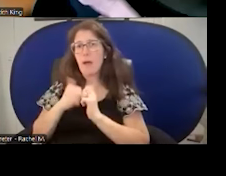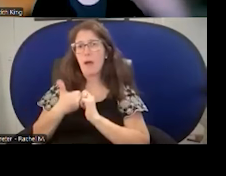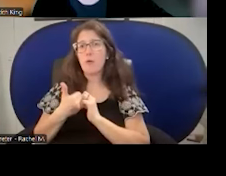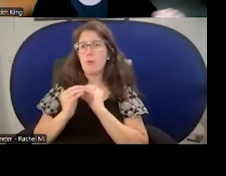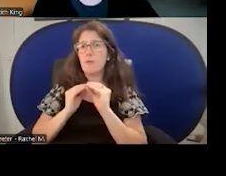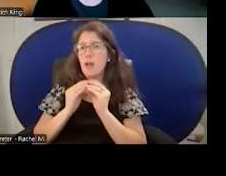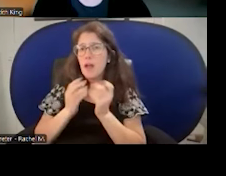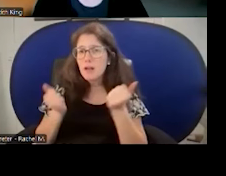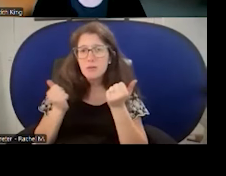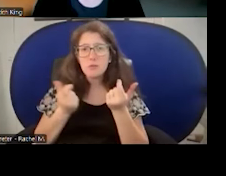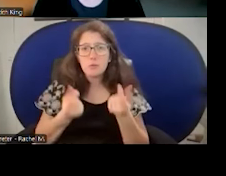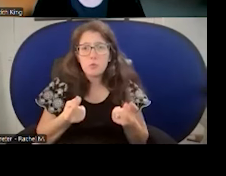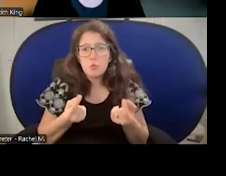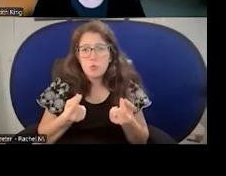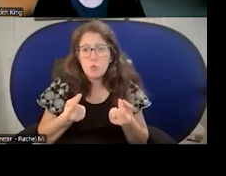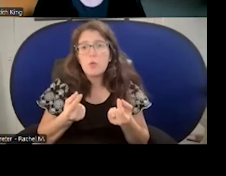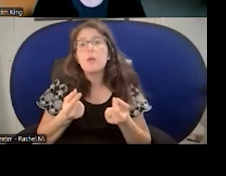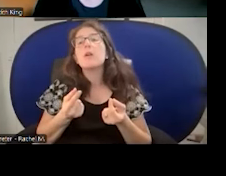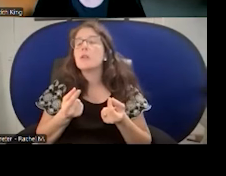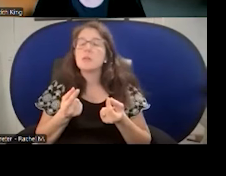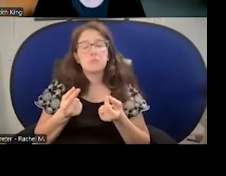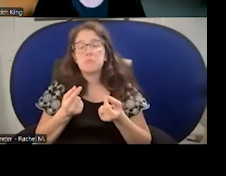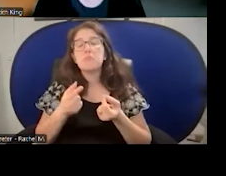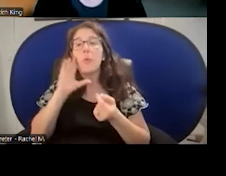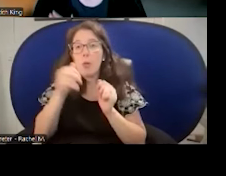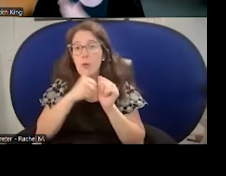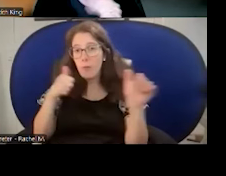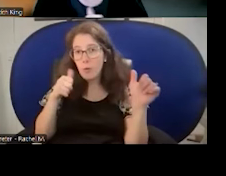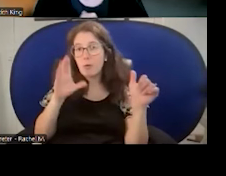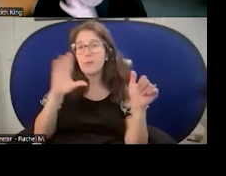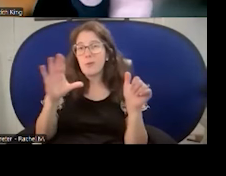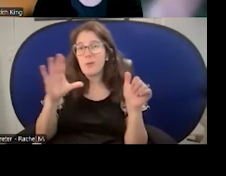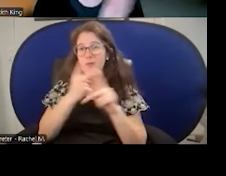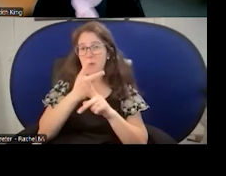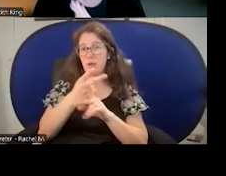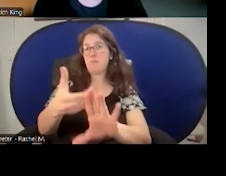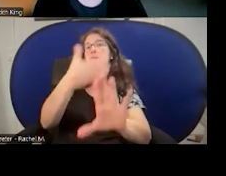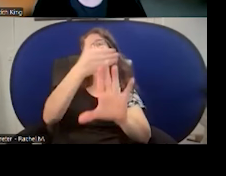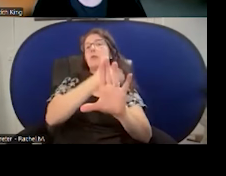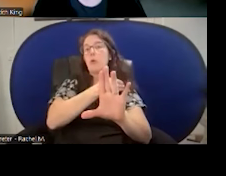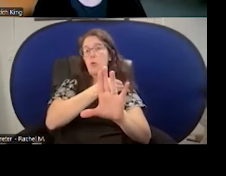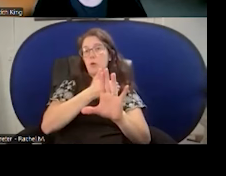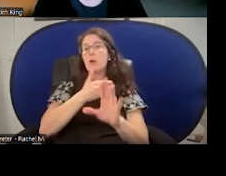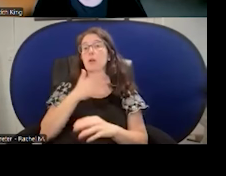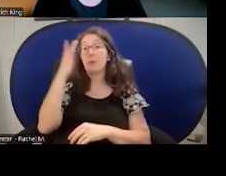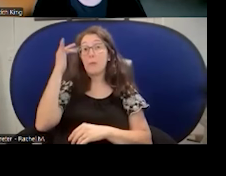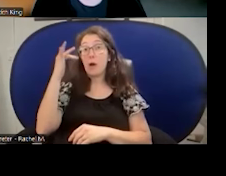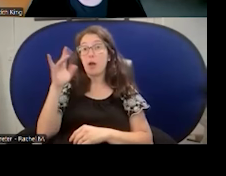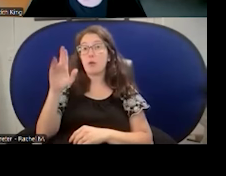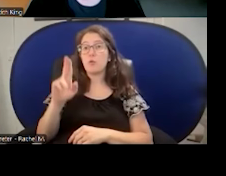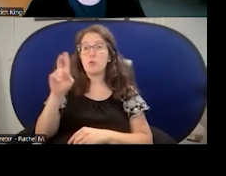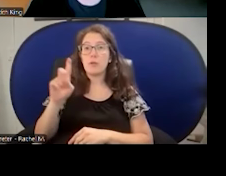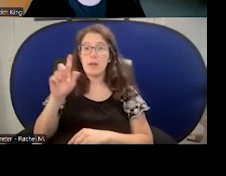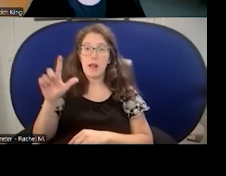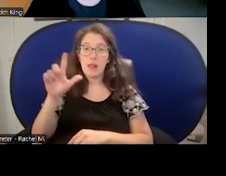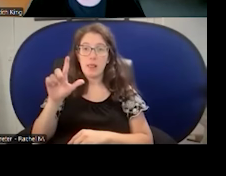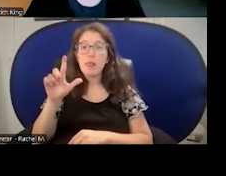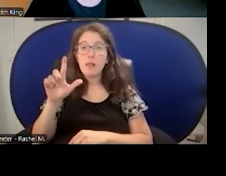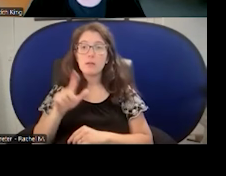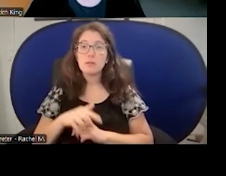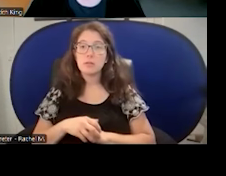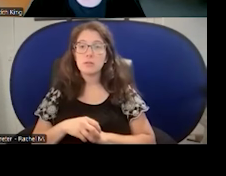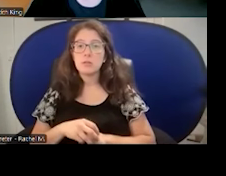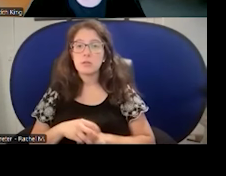have figured that out in advance, designing from that place of universal design. Let's talk about